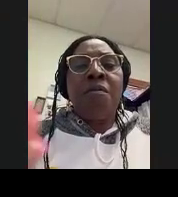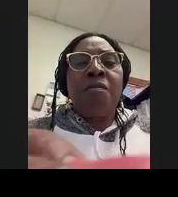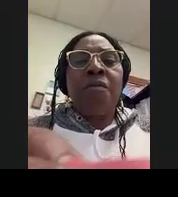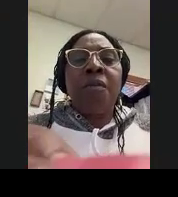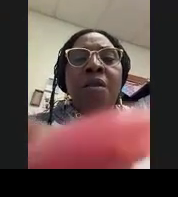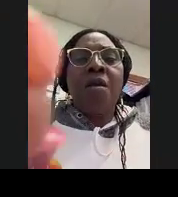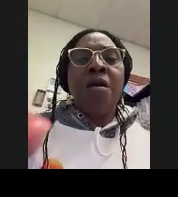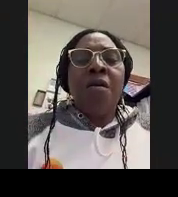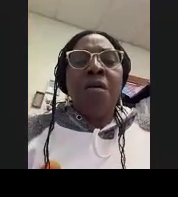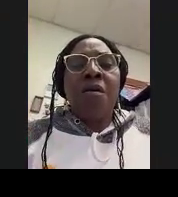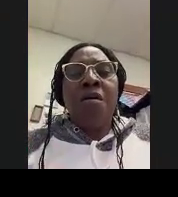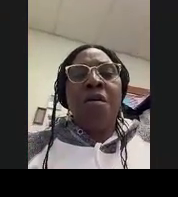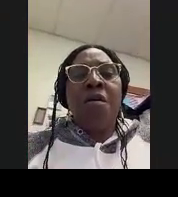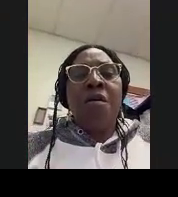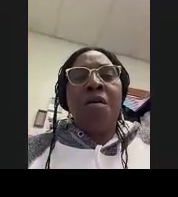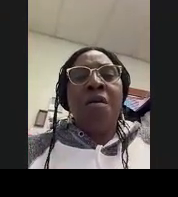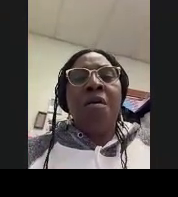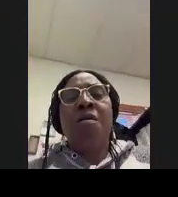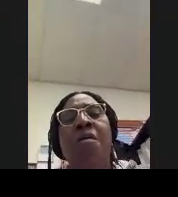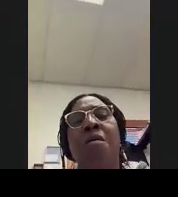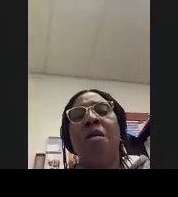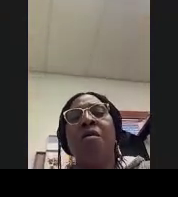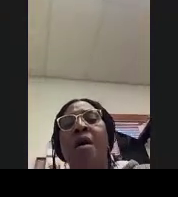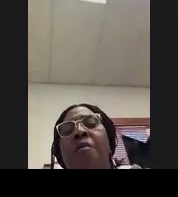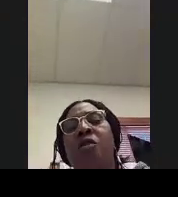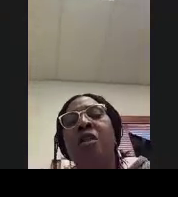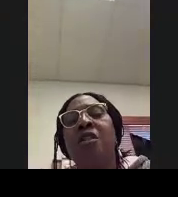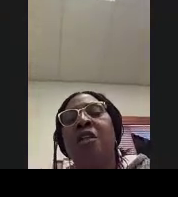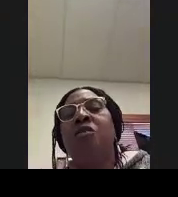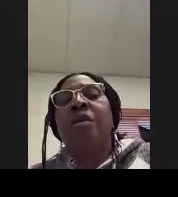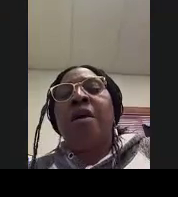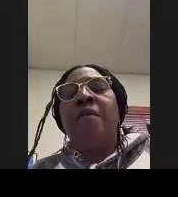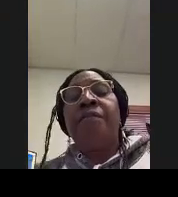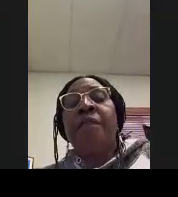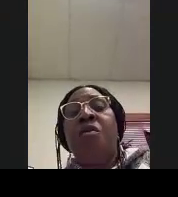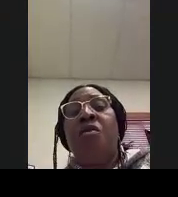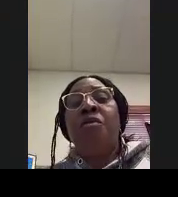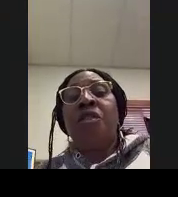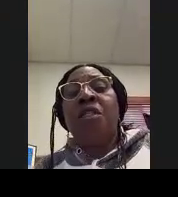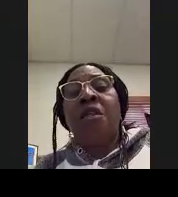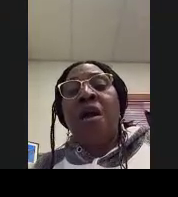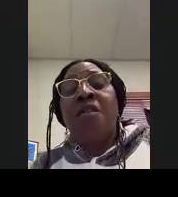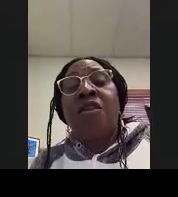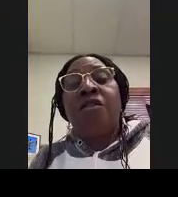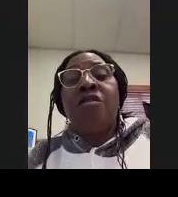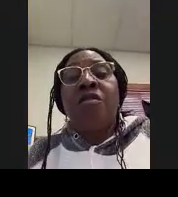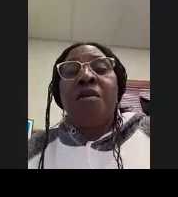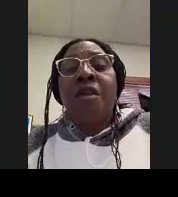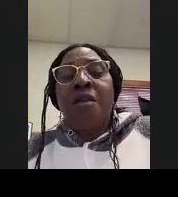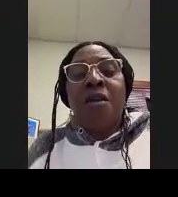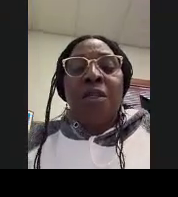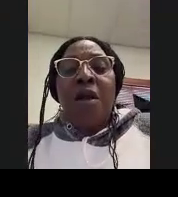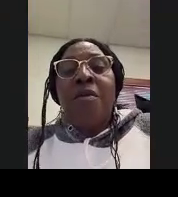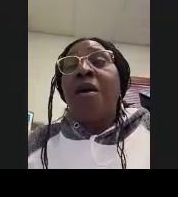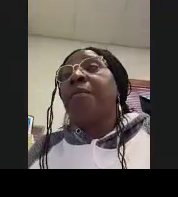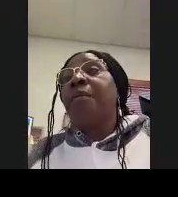latest. I also just want to take a moment to say happy Veterans Day weekend to any veterans and thank anyone for their service